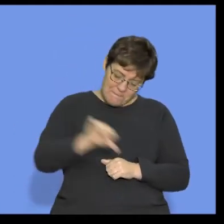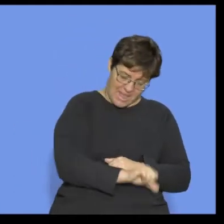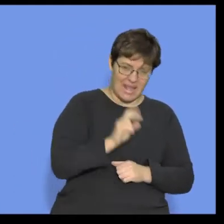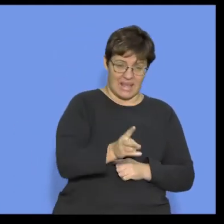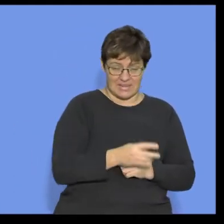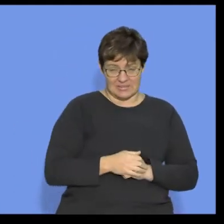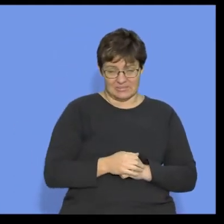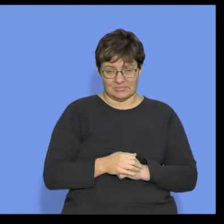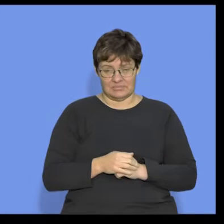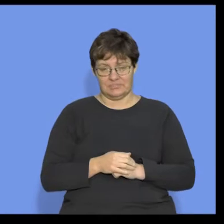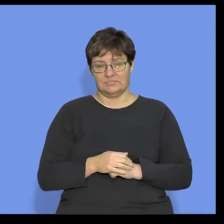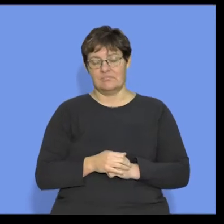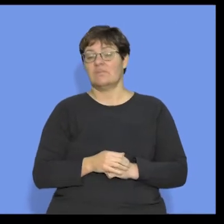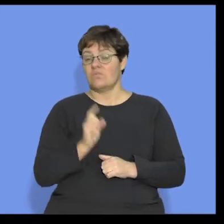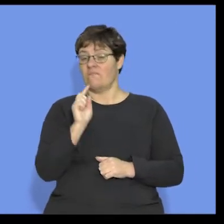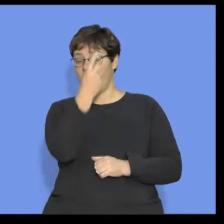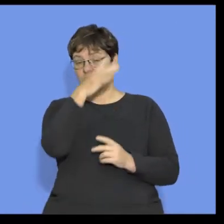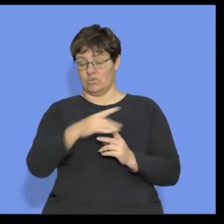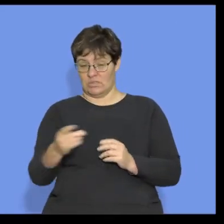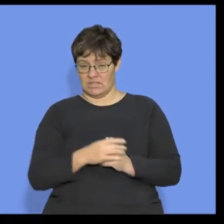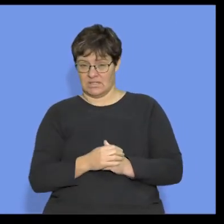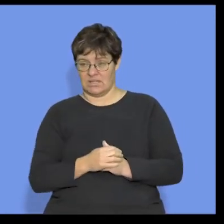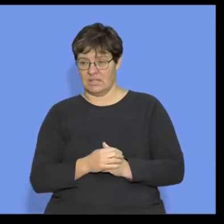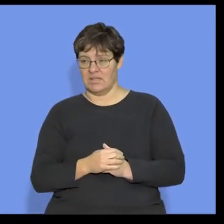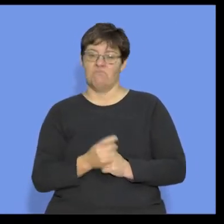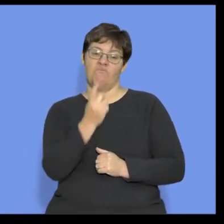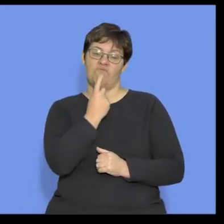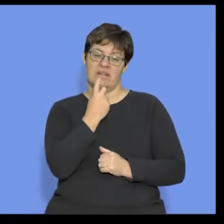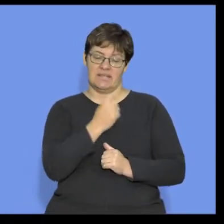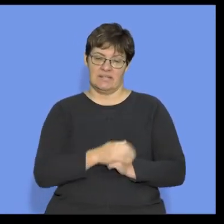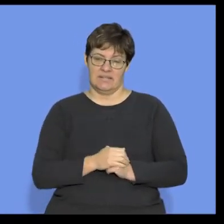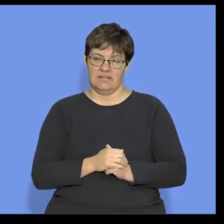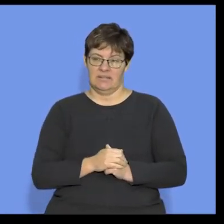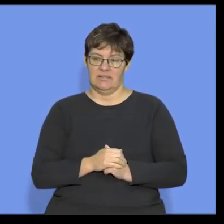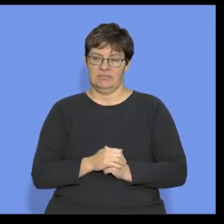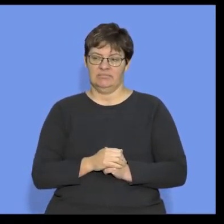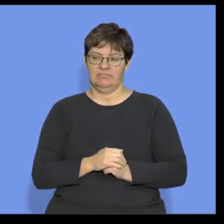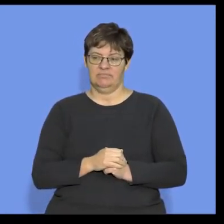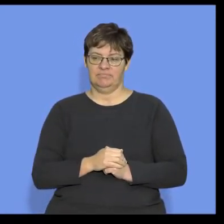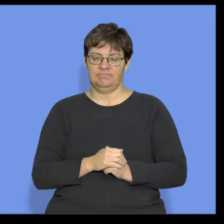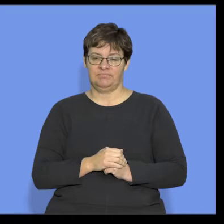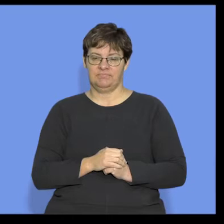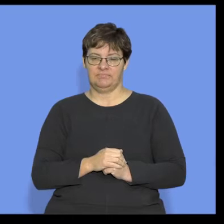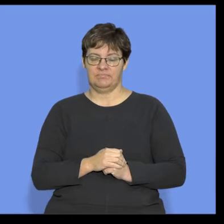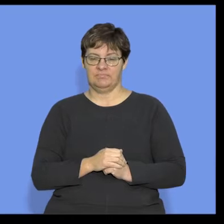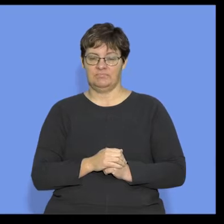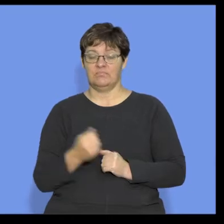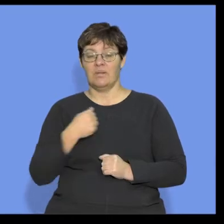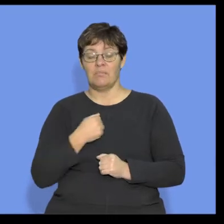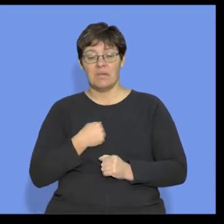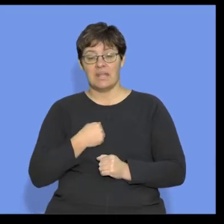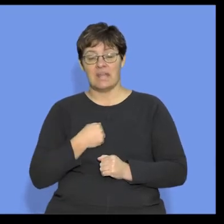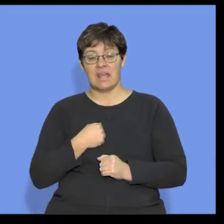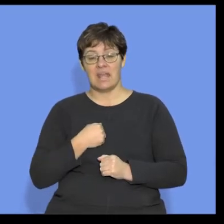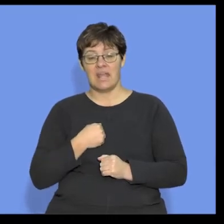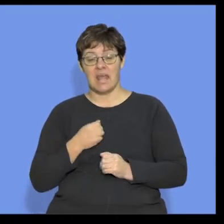what we get. So the first choice will have a red. There's a red. What is the